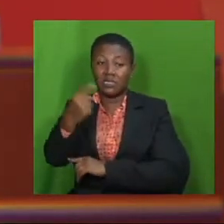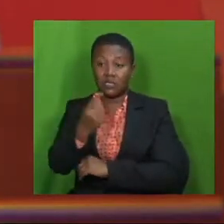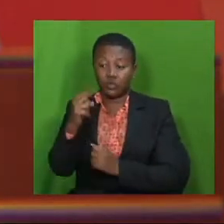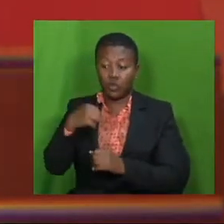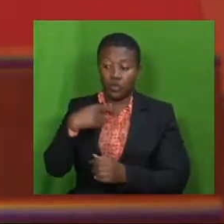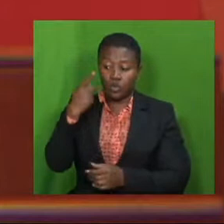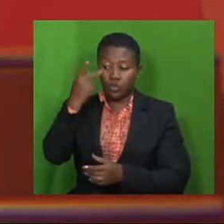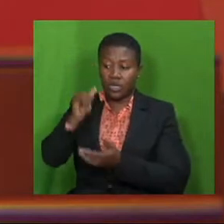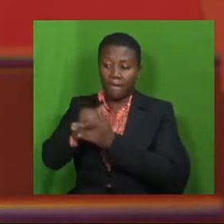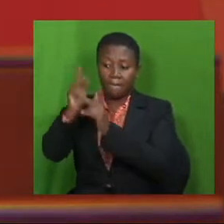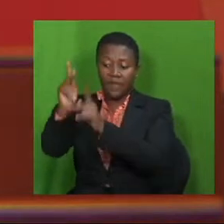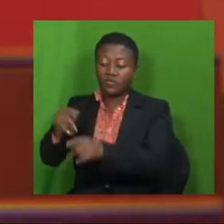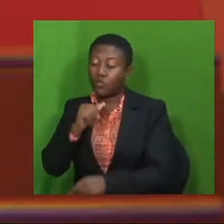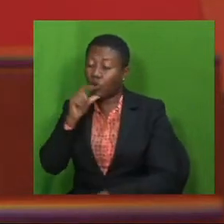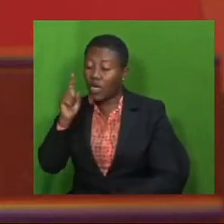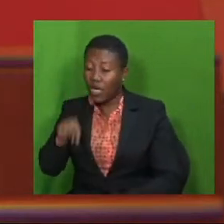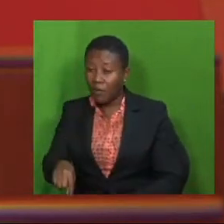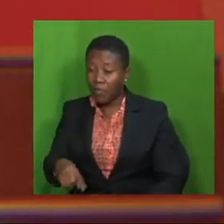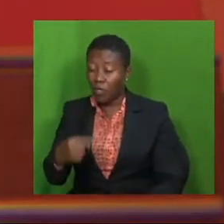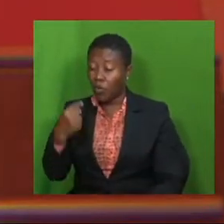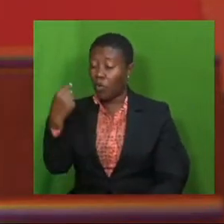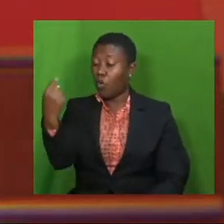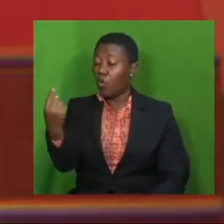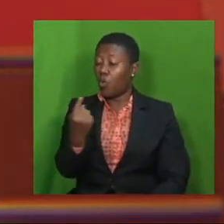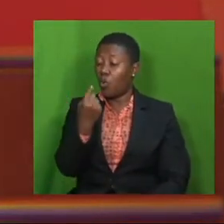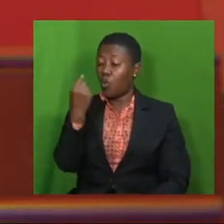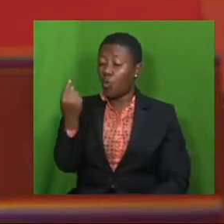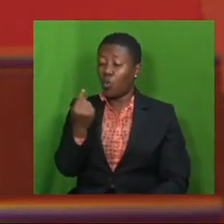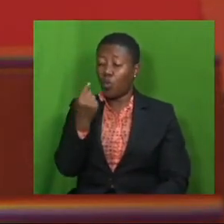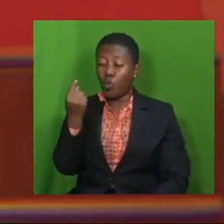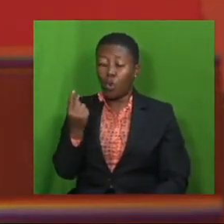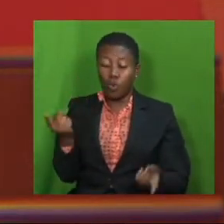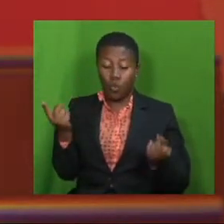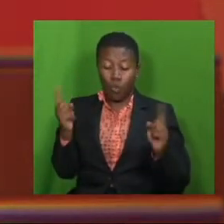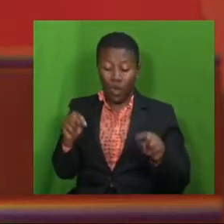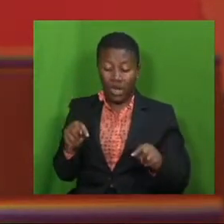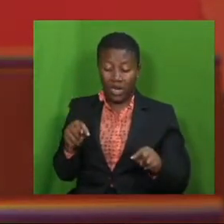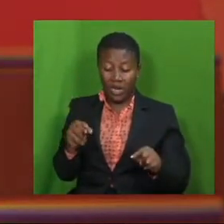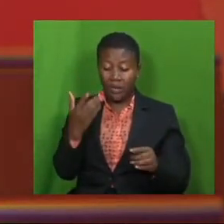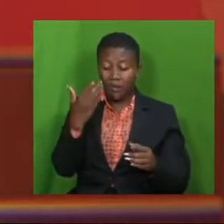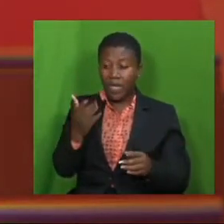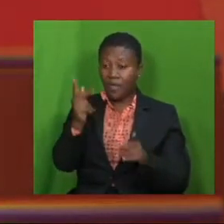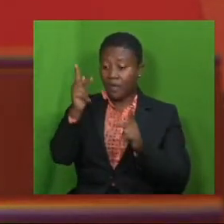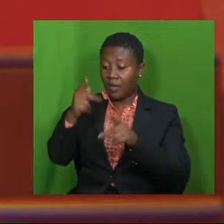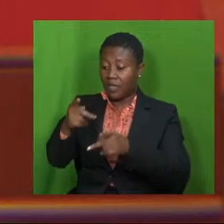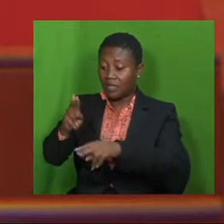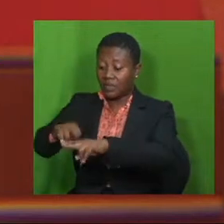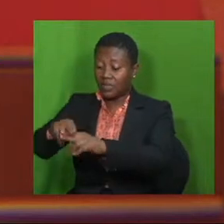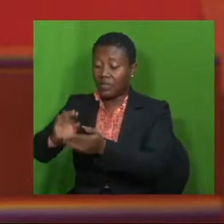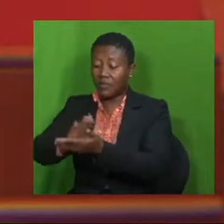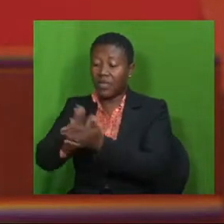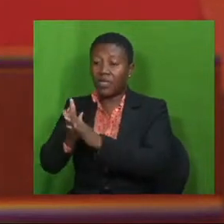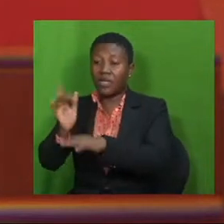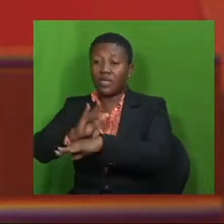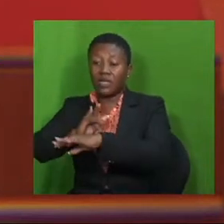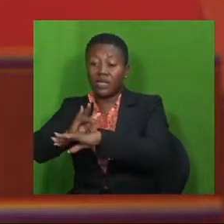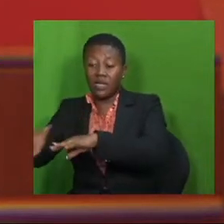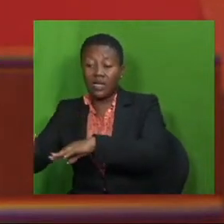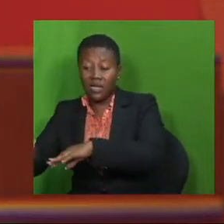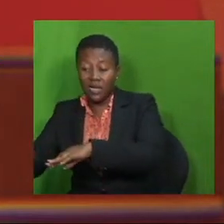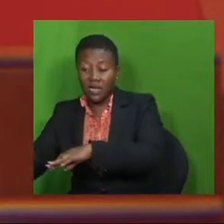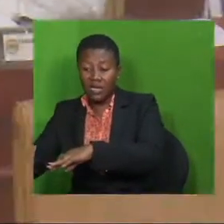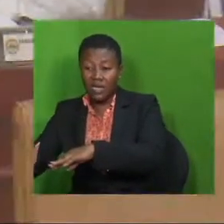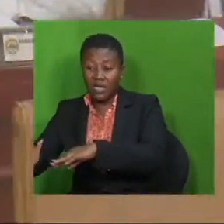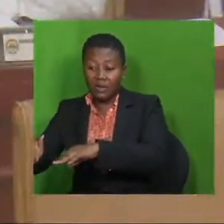except that when the vacancy occurred through the death of a member, the by-election shall be held